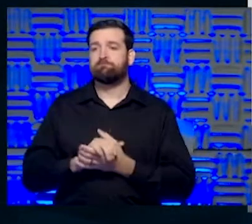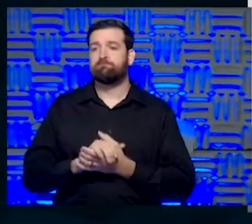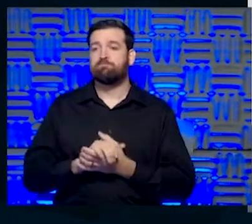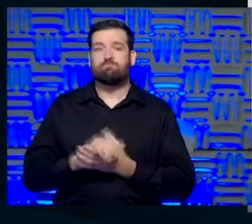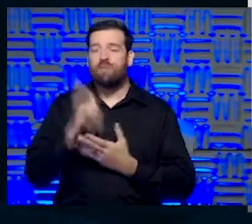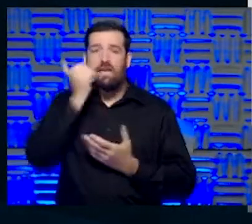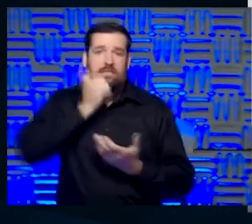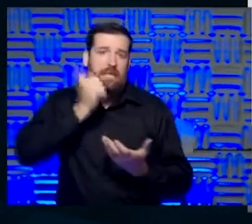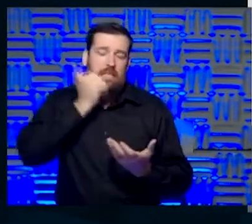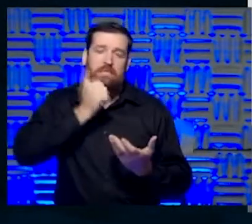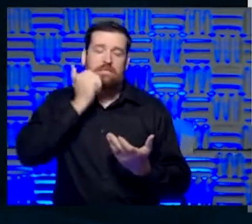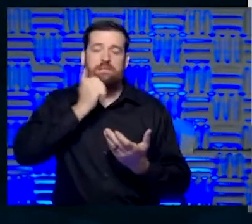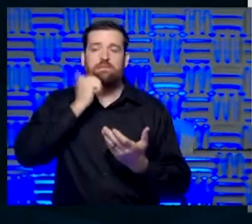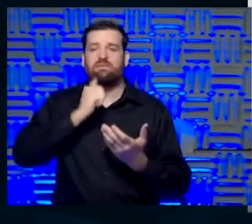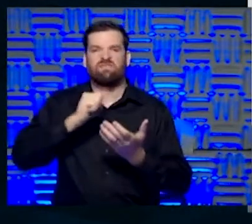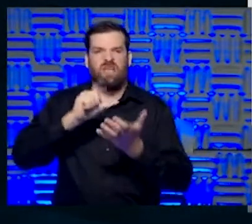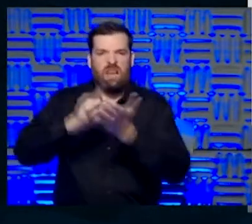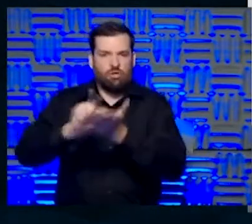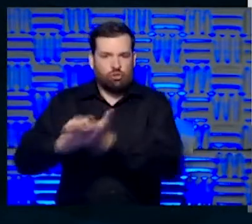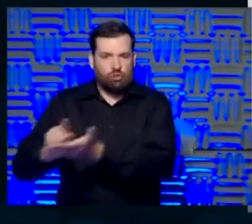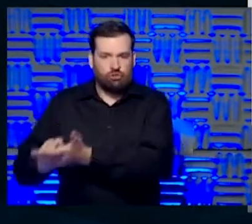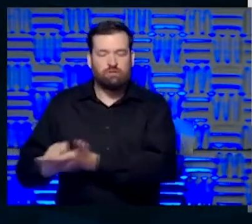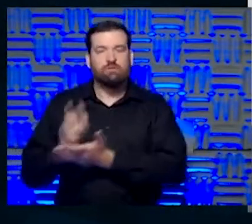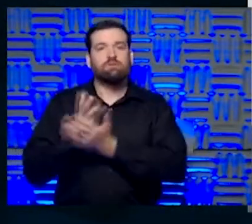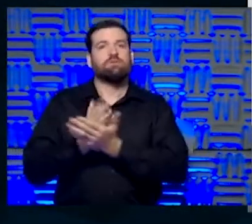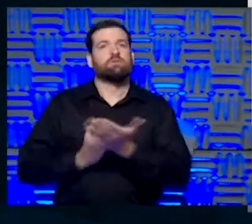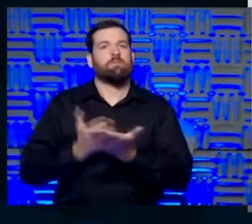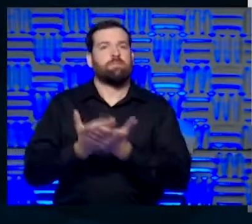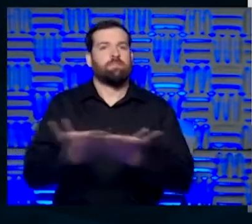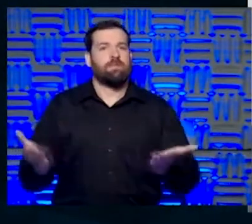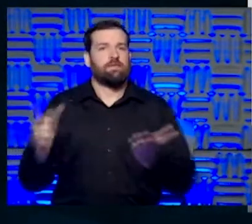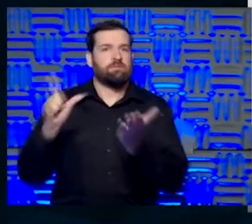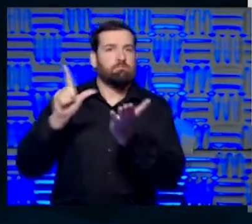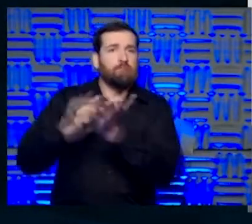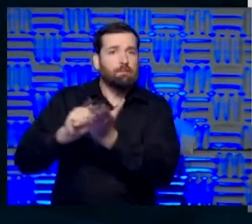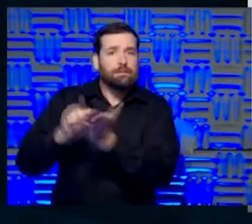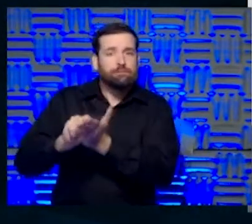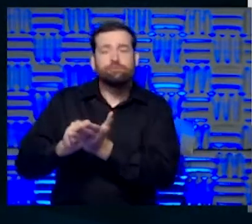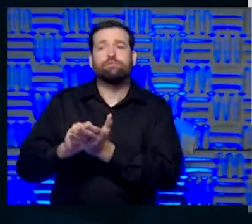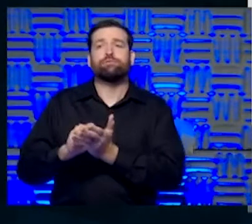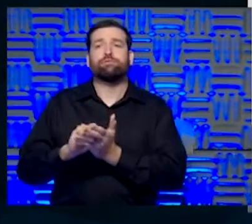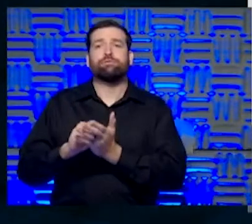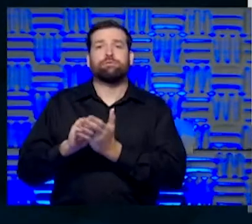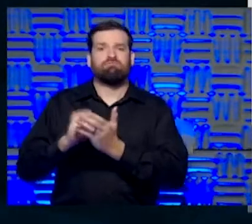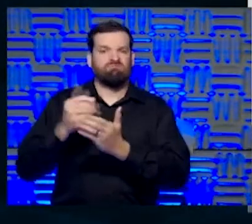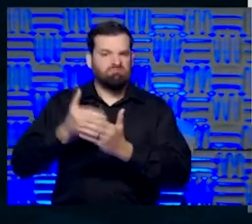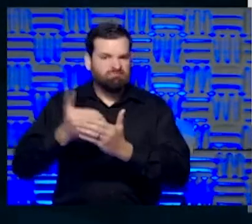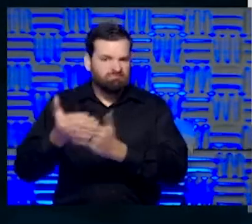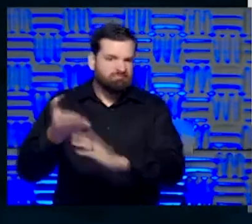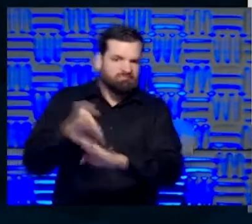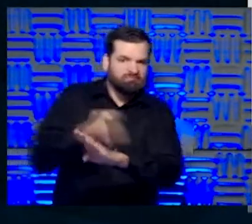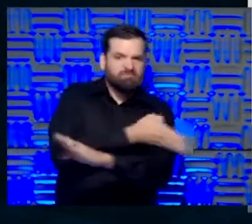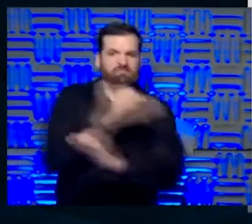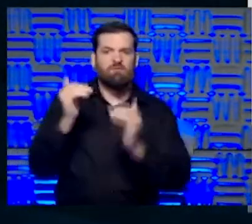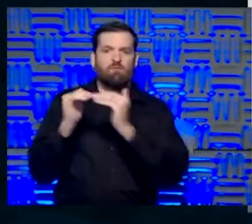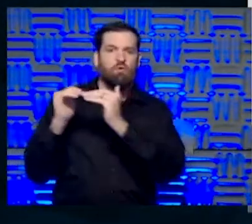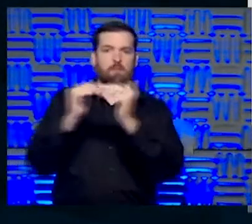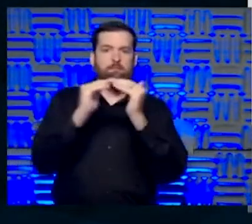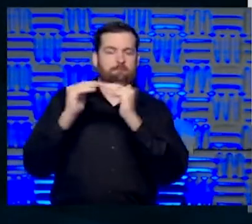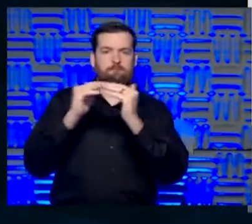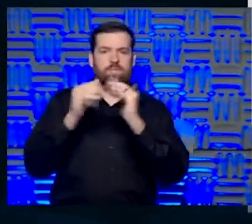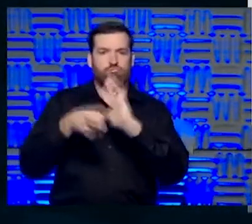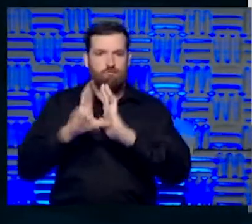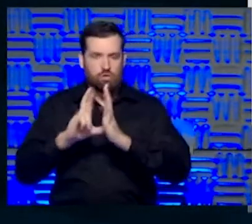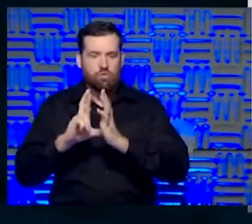daily in the literature. Some things have been, published ahead of time, even prior to peer review. And so